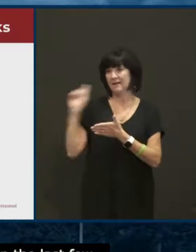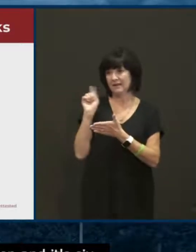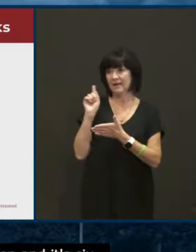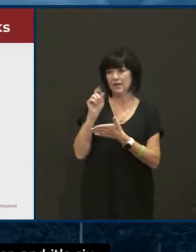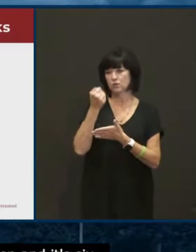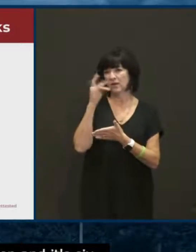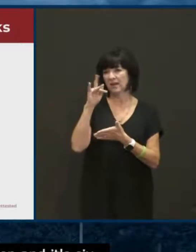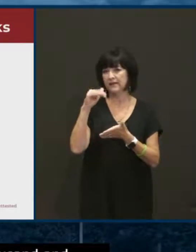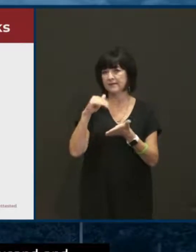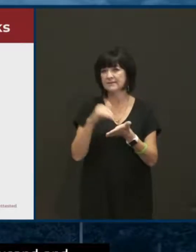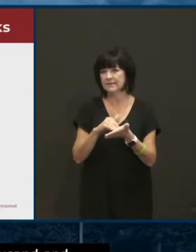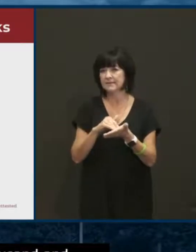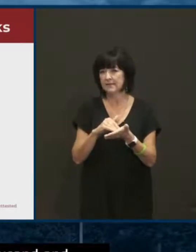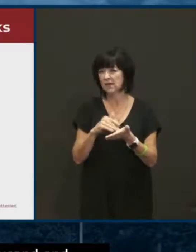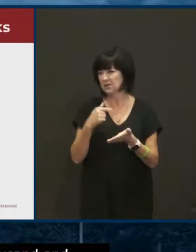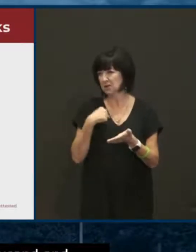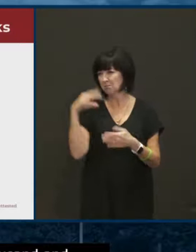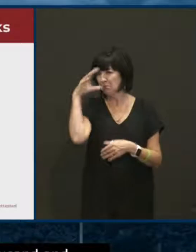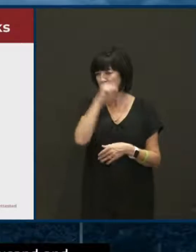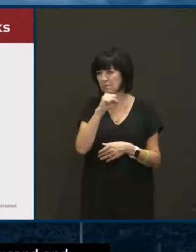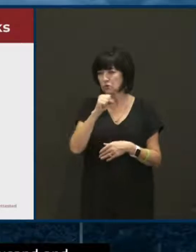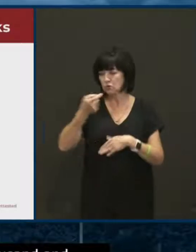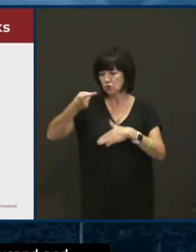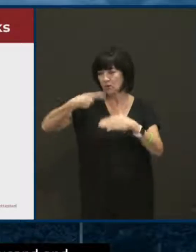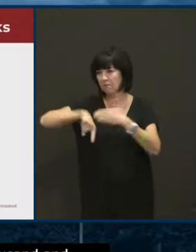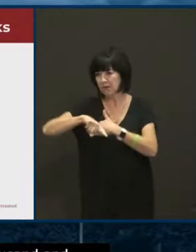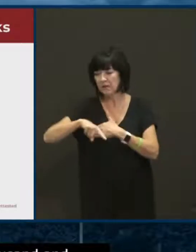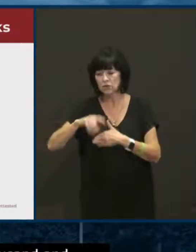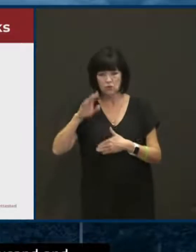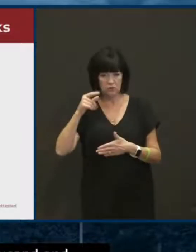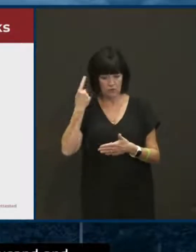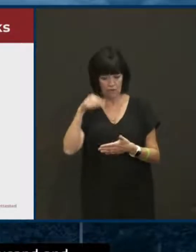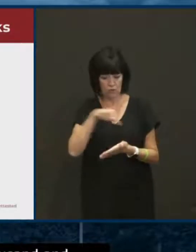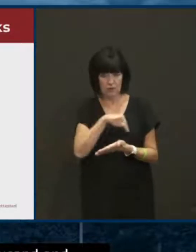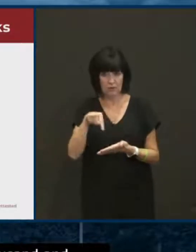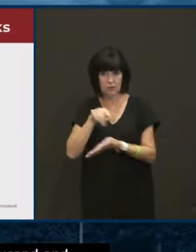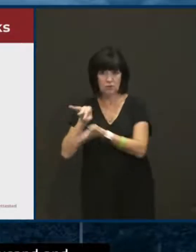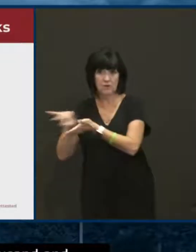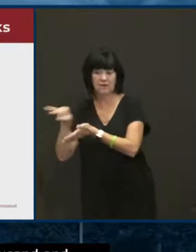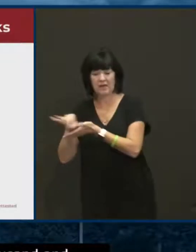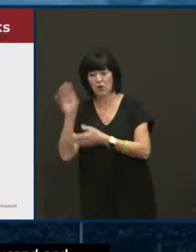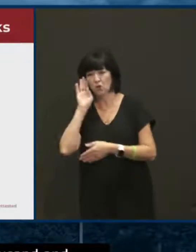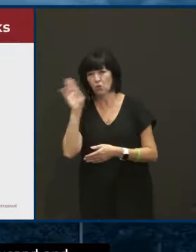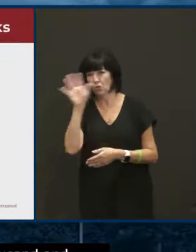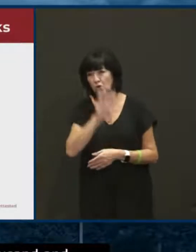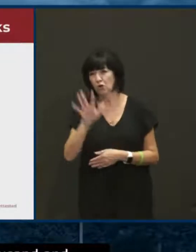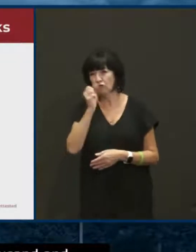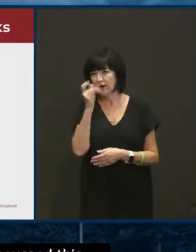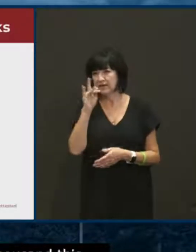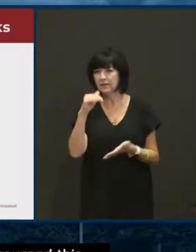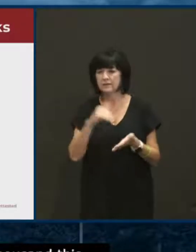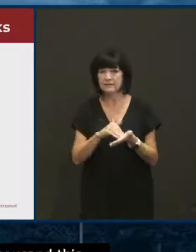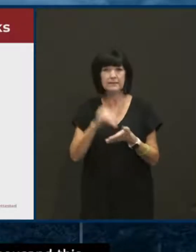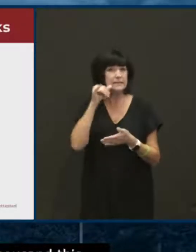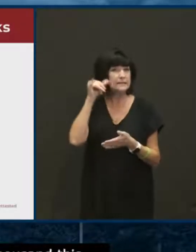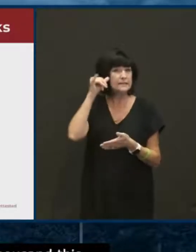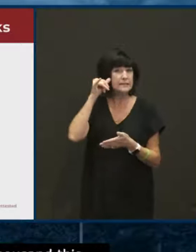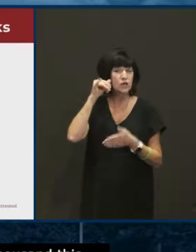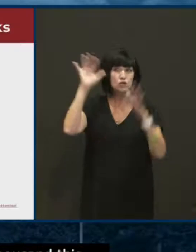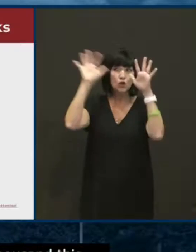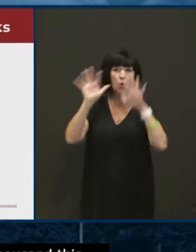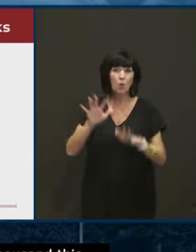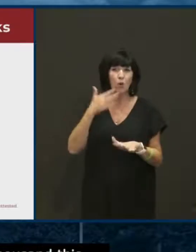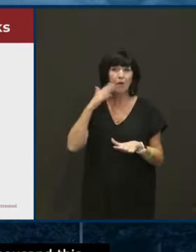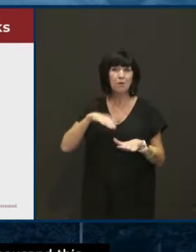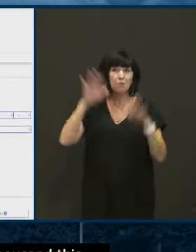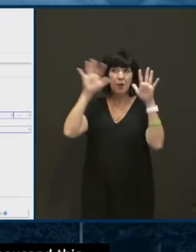assuming we'll be right around that 19,000 number again this week. Yesterday with the weather might have slowed us down a little bit, but it looks like we have a good runway for the rest of